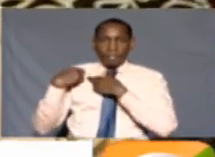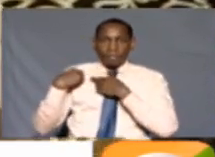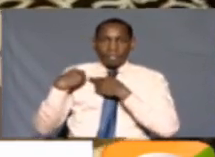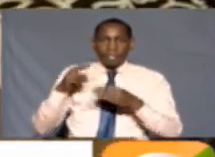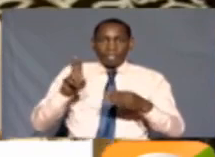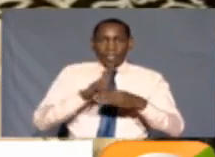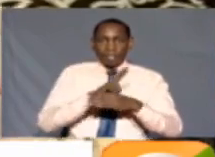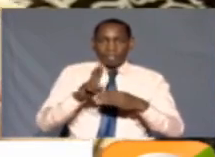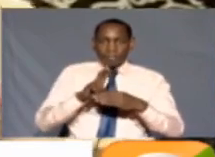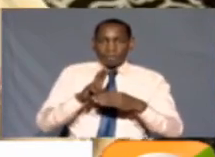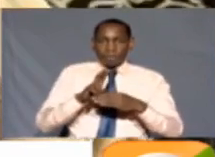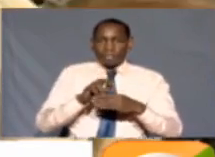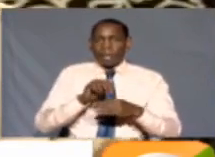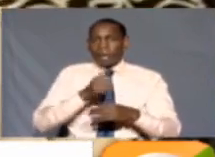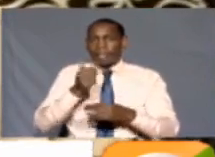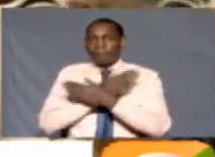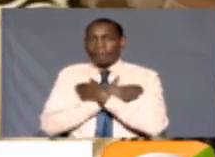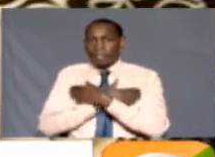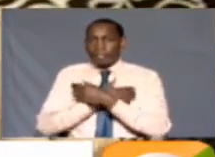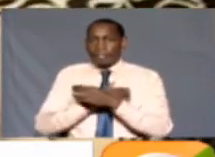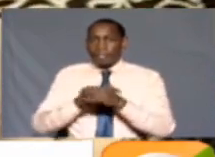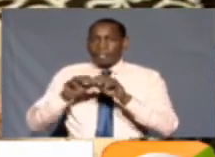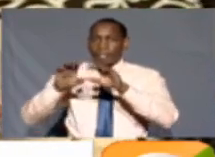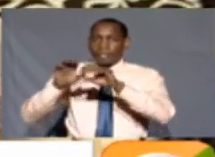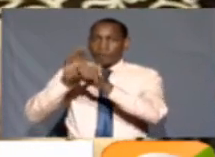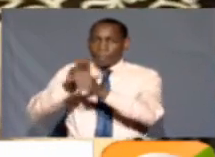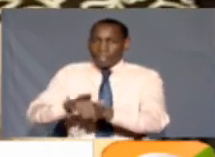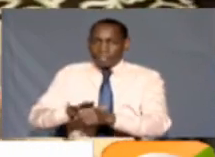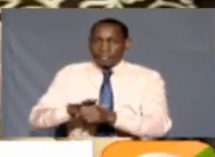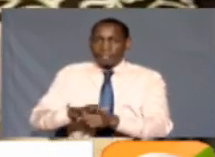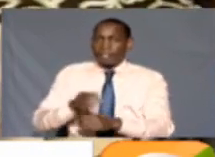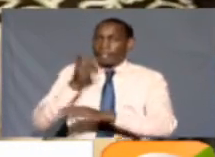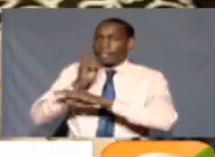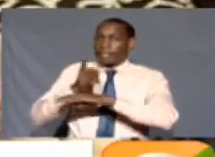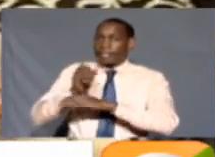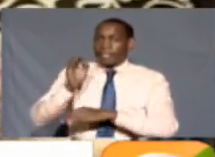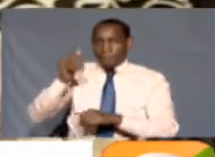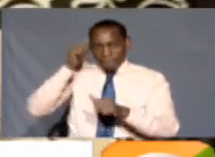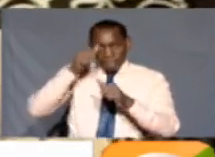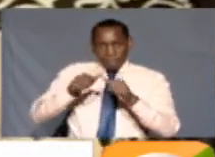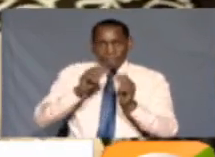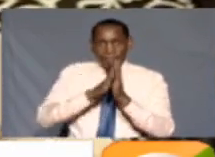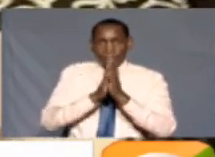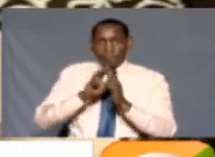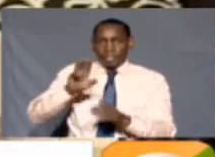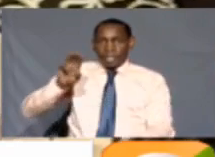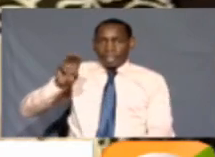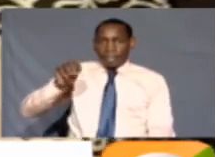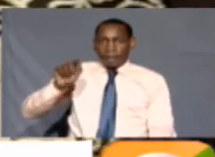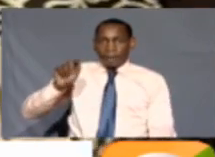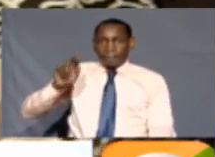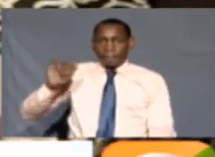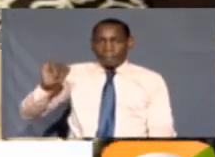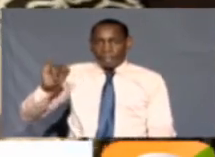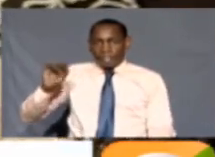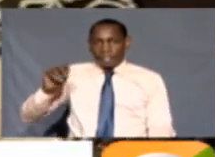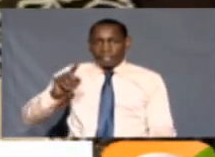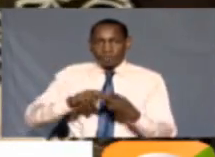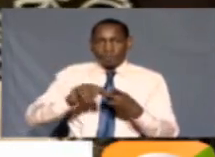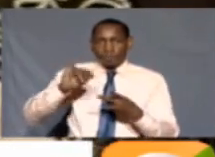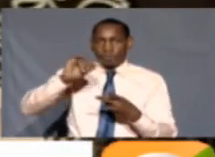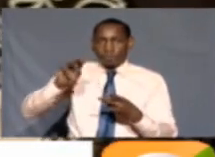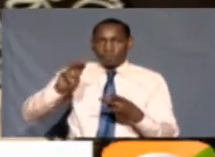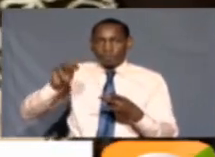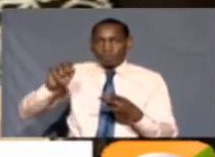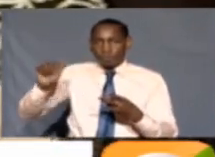going to use his proxies to come for me because they'll be threatening me. They'll tell Mike, if you remember the story of Martin Luther King, the story of Jacob Juma, the story